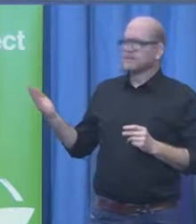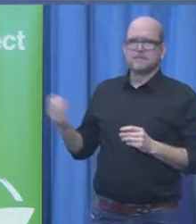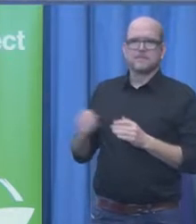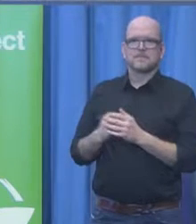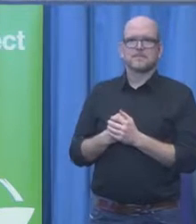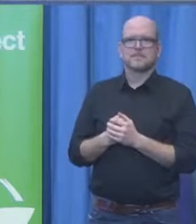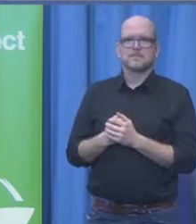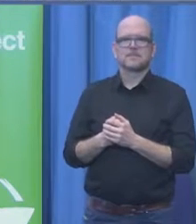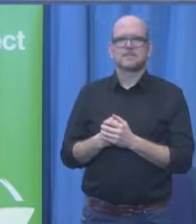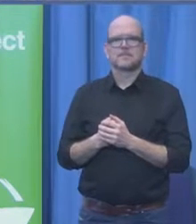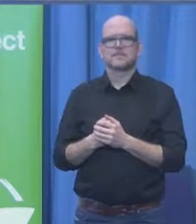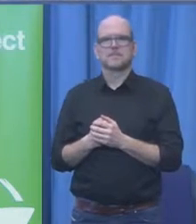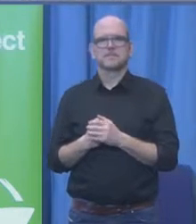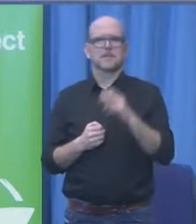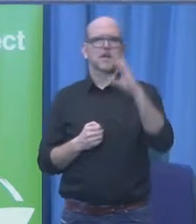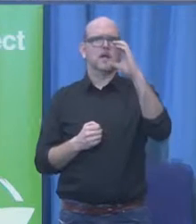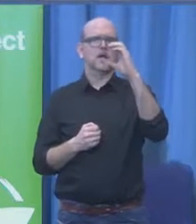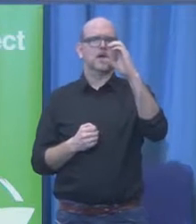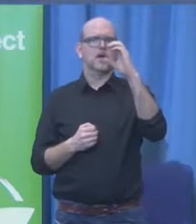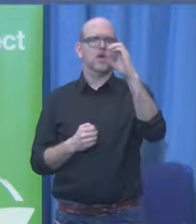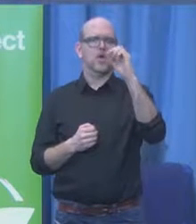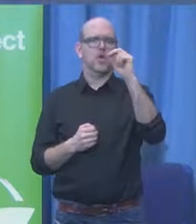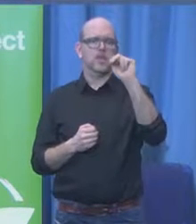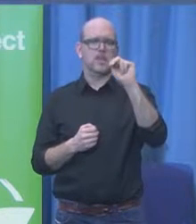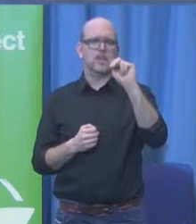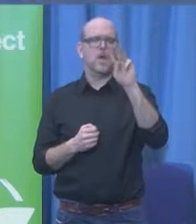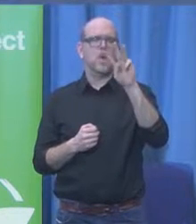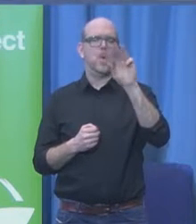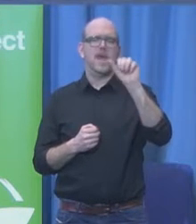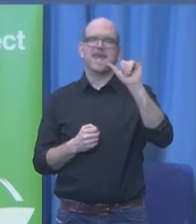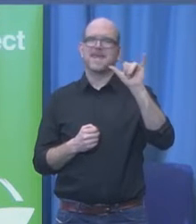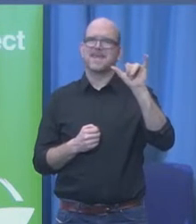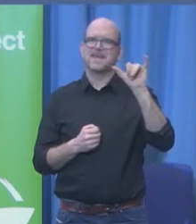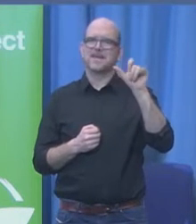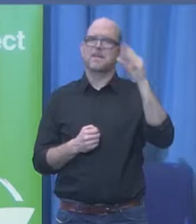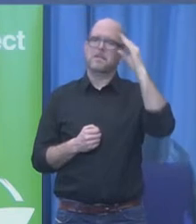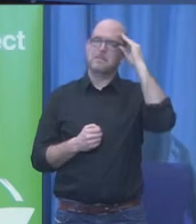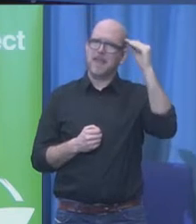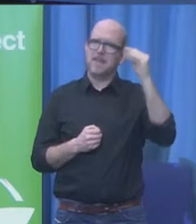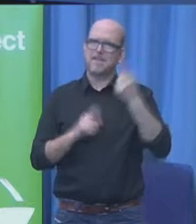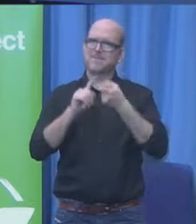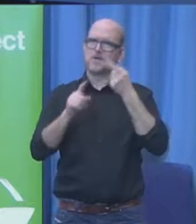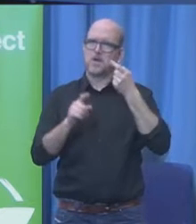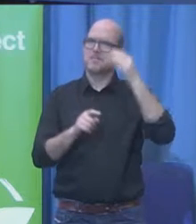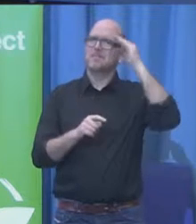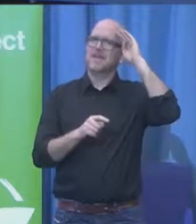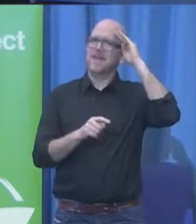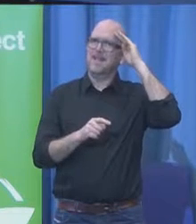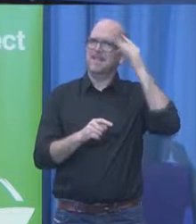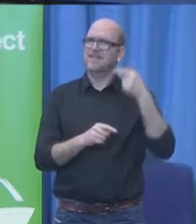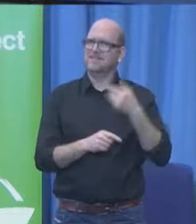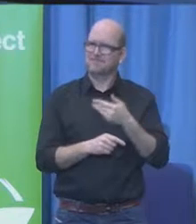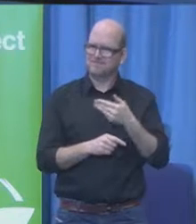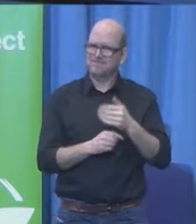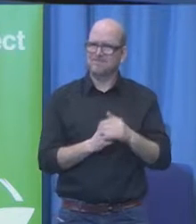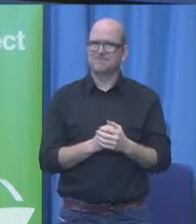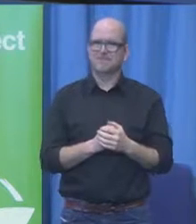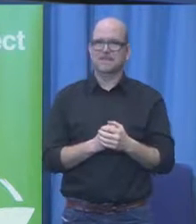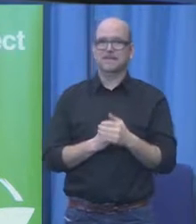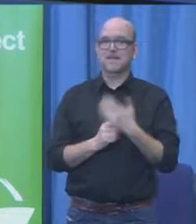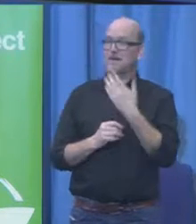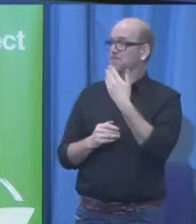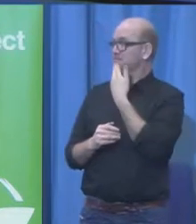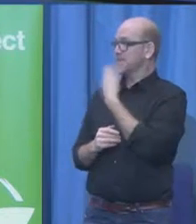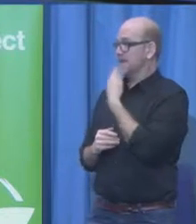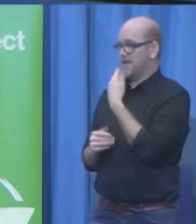from Ireland. Martin, would you like to say a few words about yourself? Thank you. Thank you, Ingrid. And again, it's